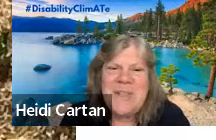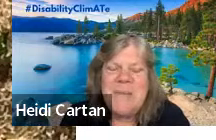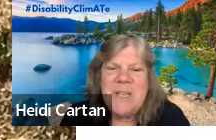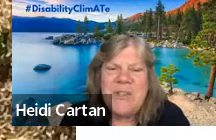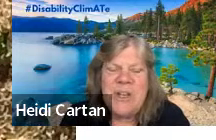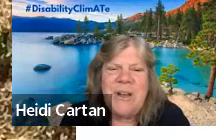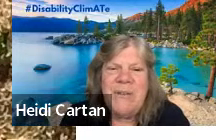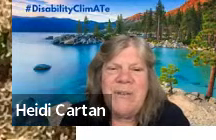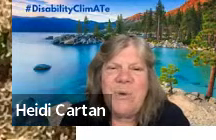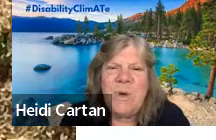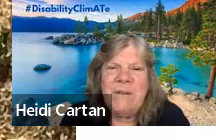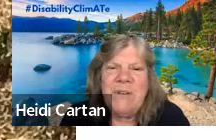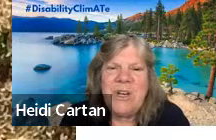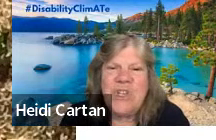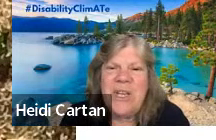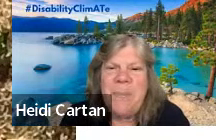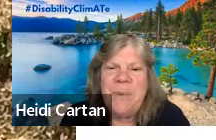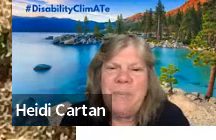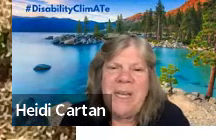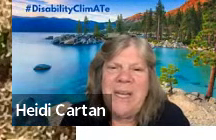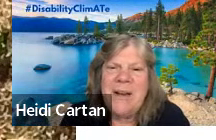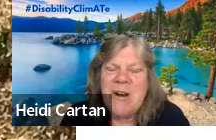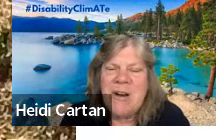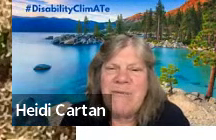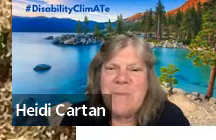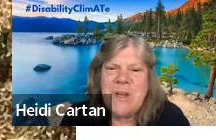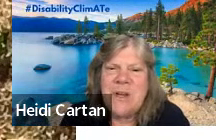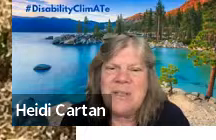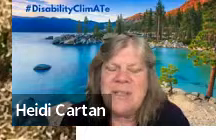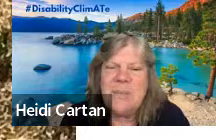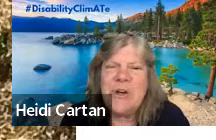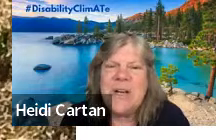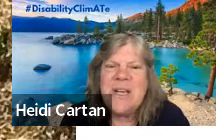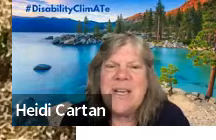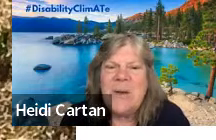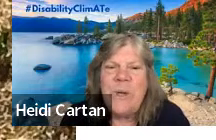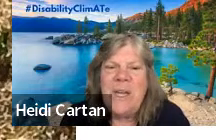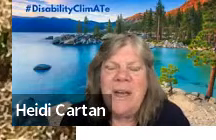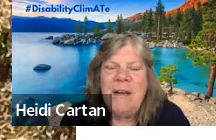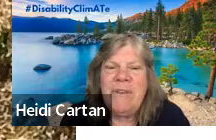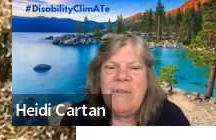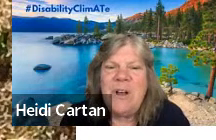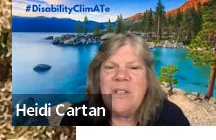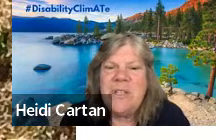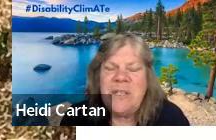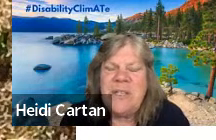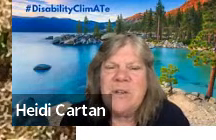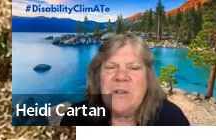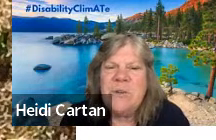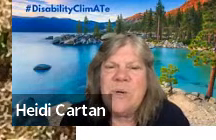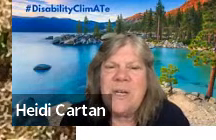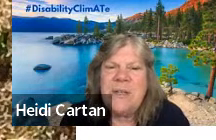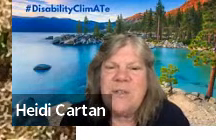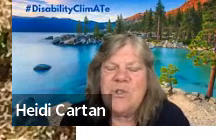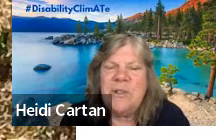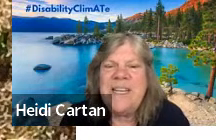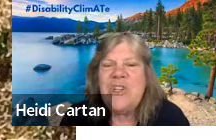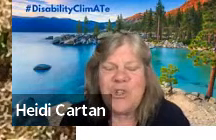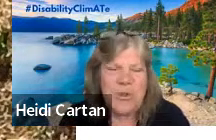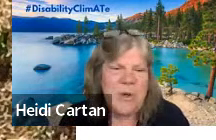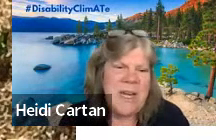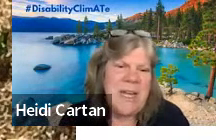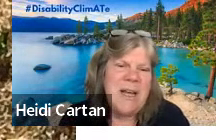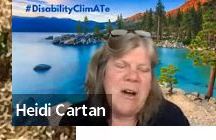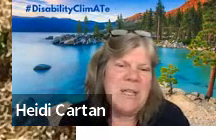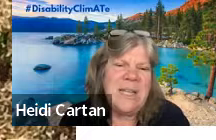This is an image of one of our sheep meeting our farm dog, Summer. We have a volunteer who is